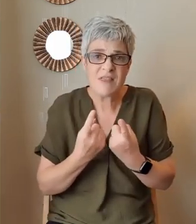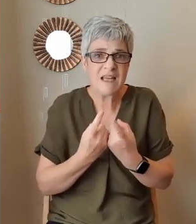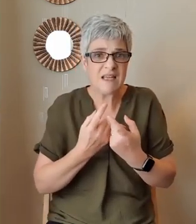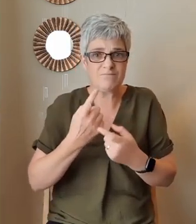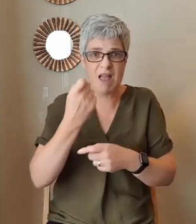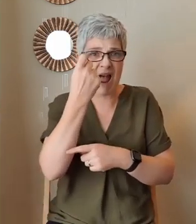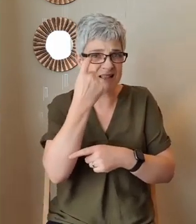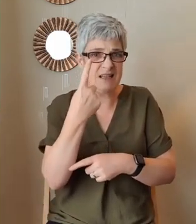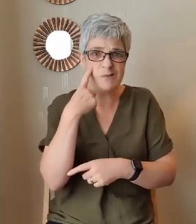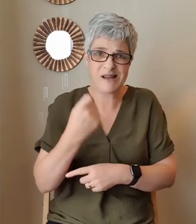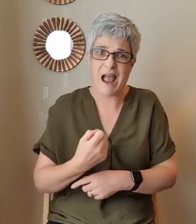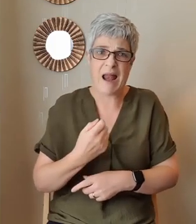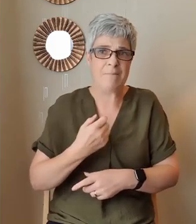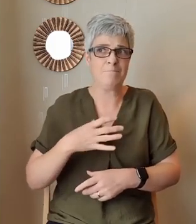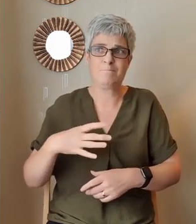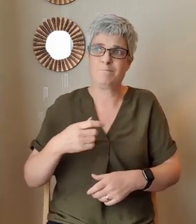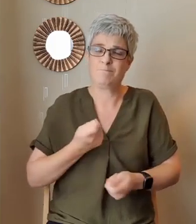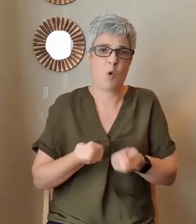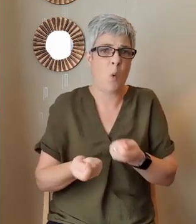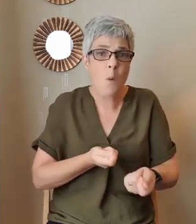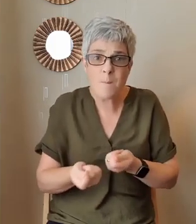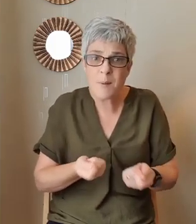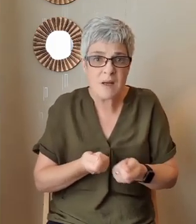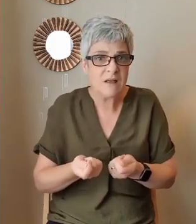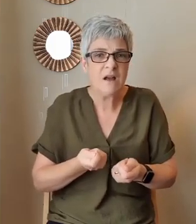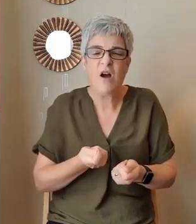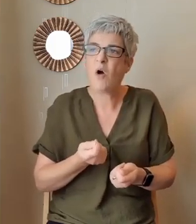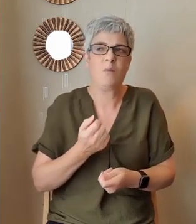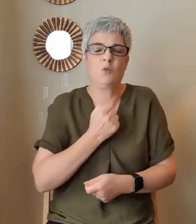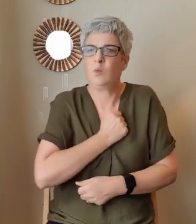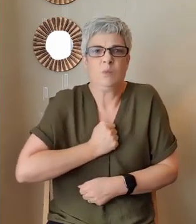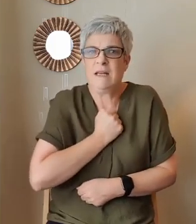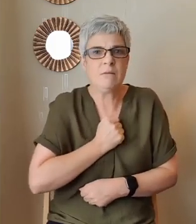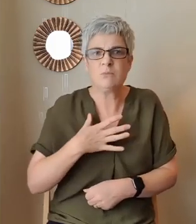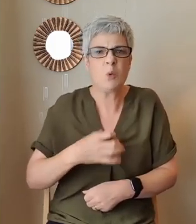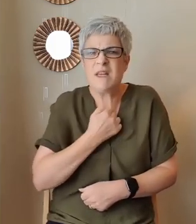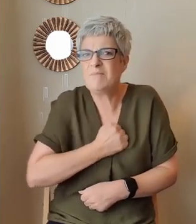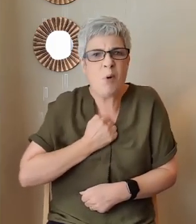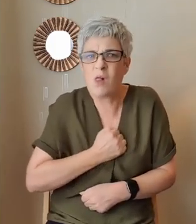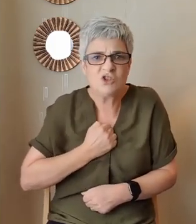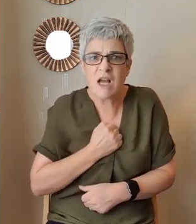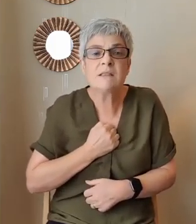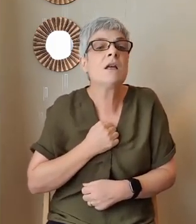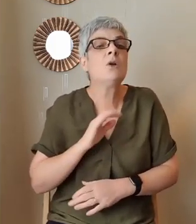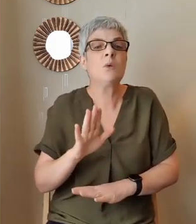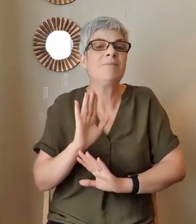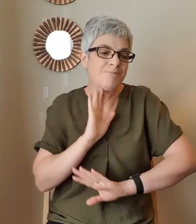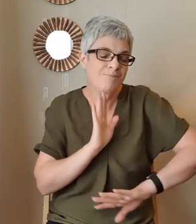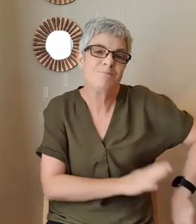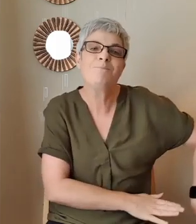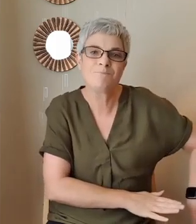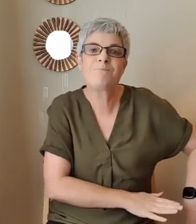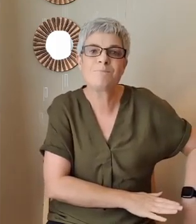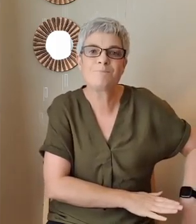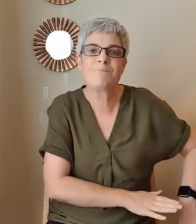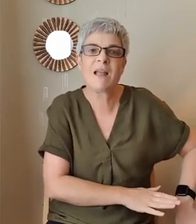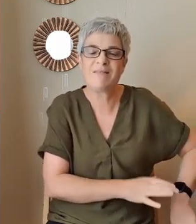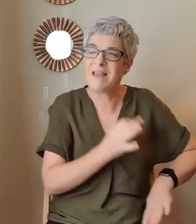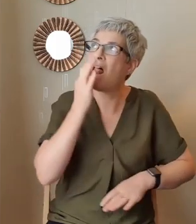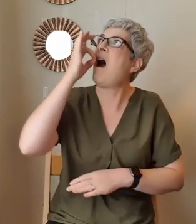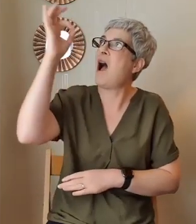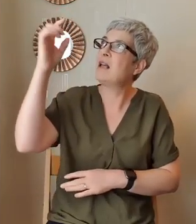we can cope, that we have nothing to be sorry about, nothing to apologize for. We just need to get rid of that and throw ourselves